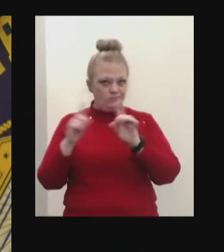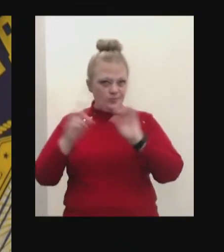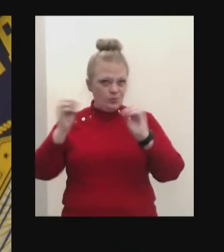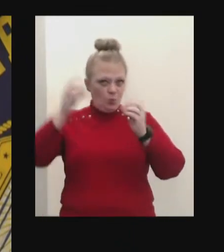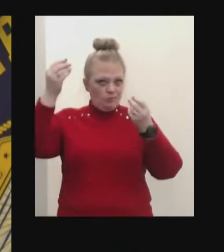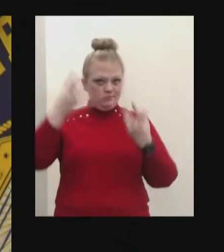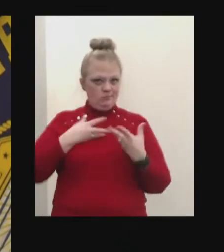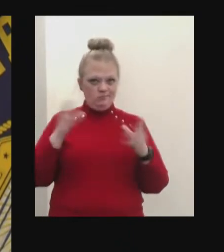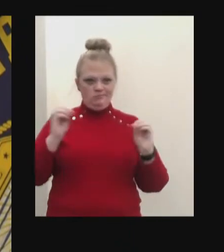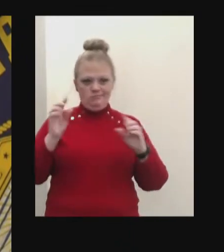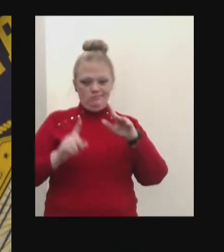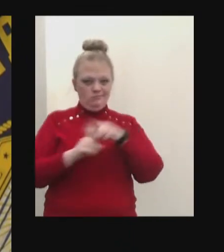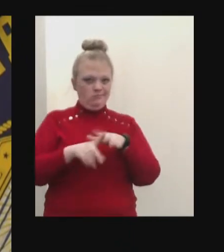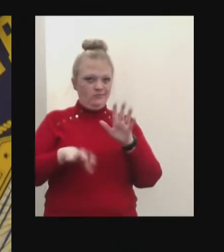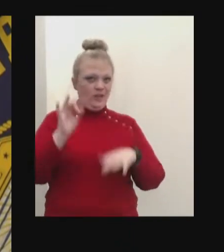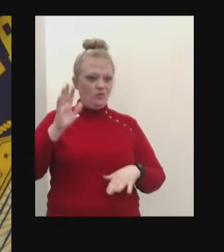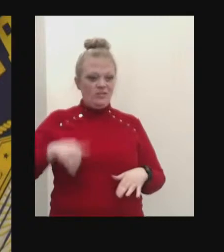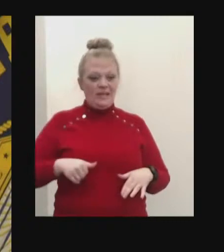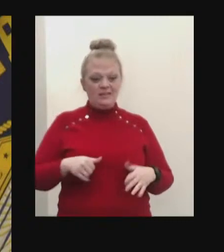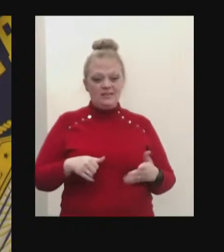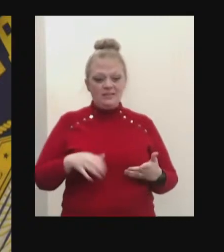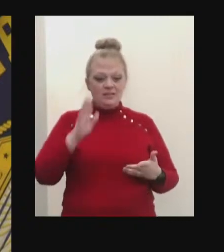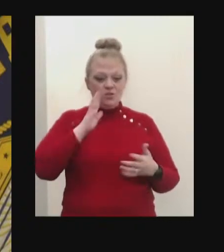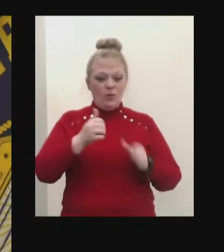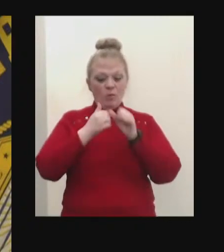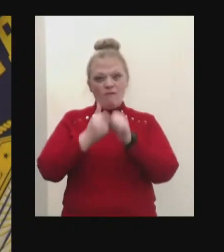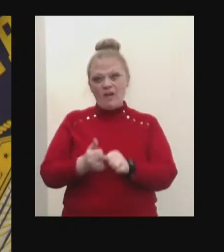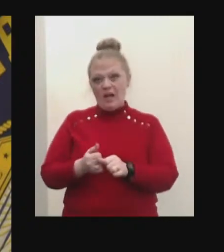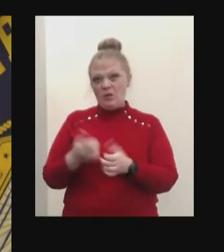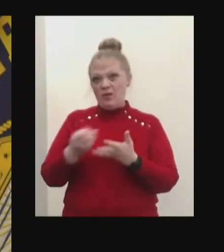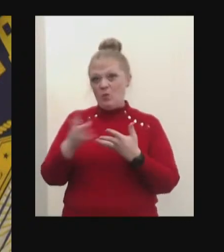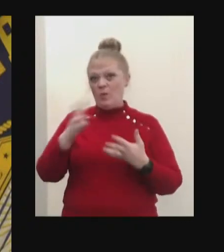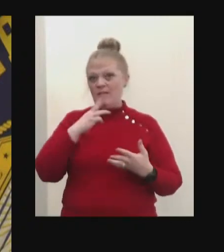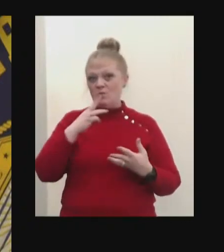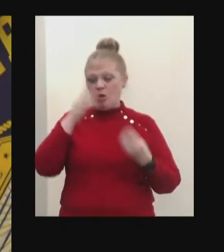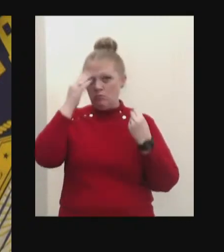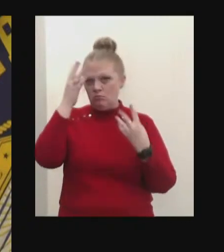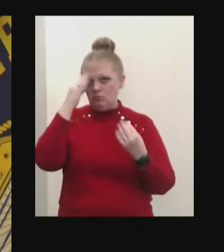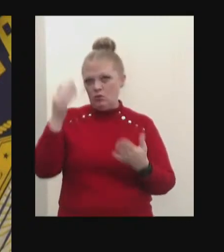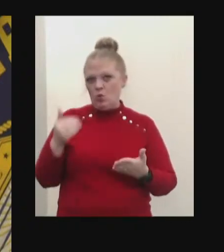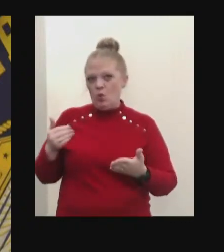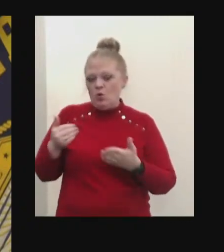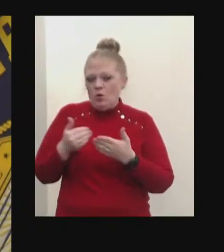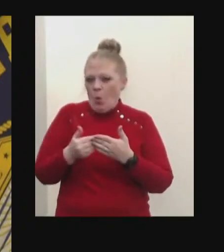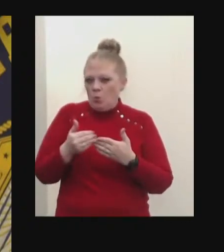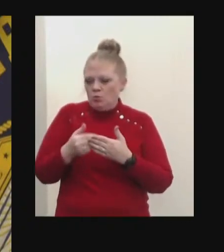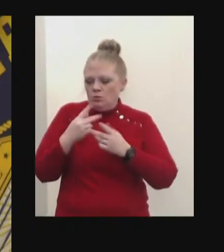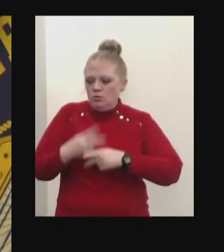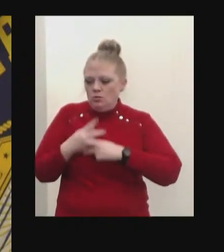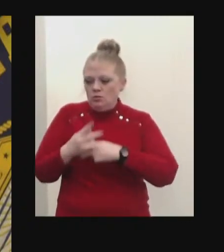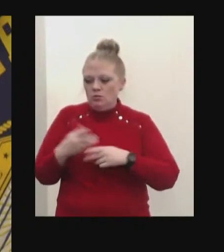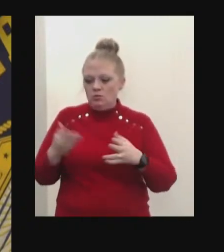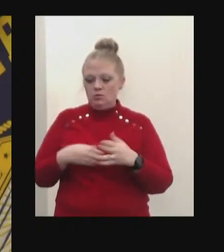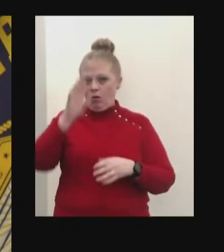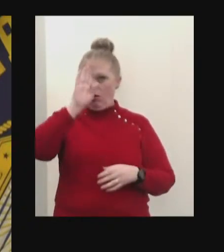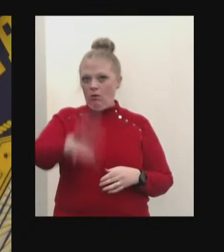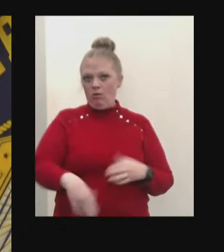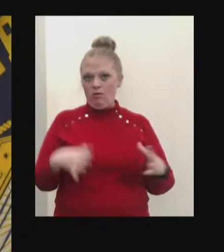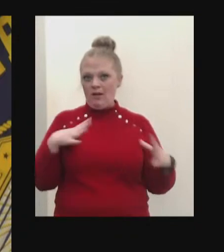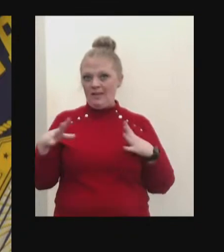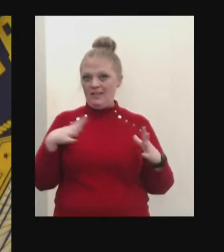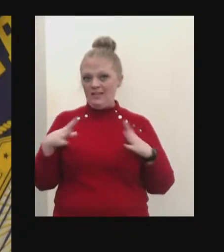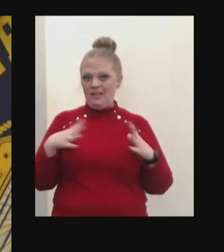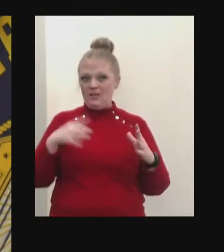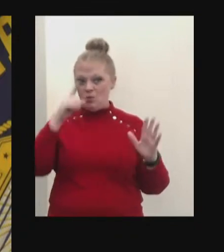that's been found yet. And we're going to be following those wastewater data very closely throughout the holiday season to try to anticipate